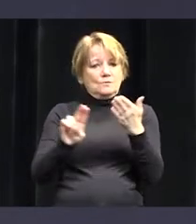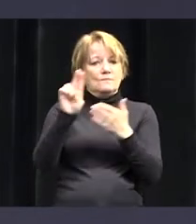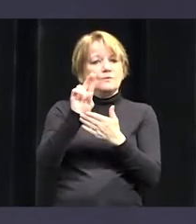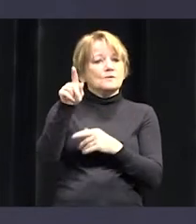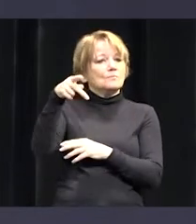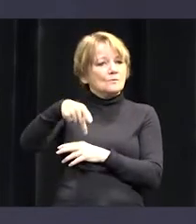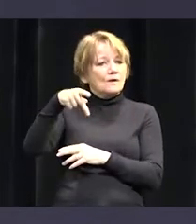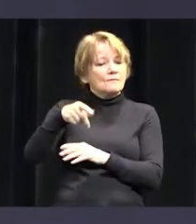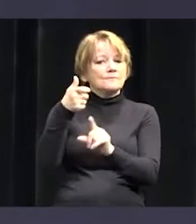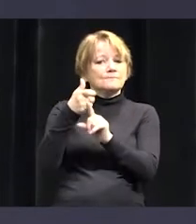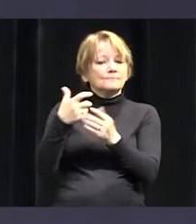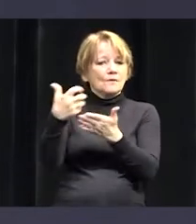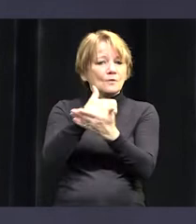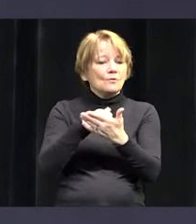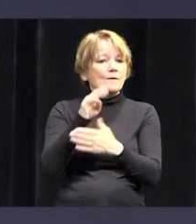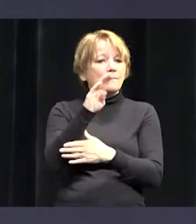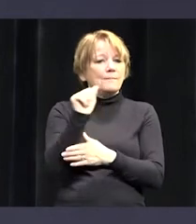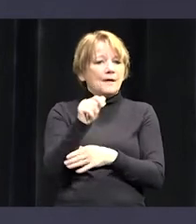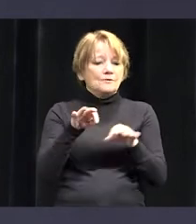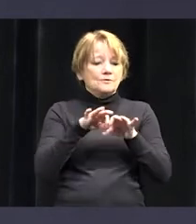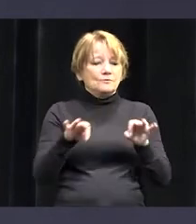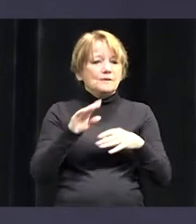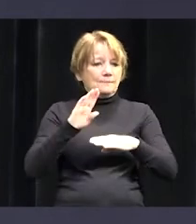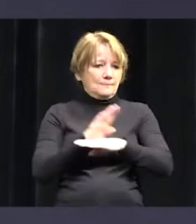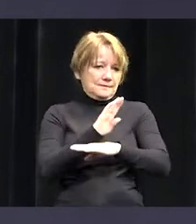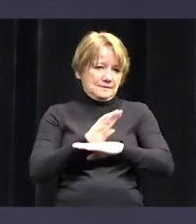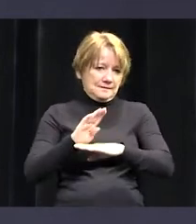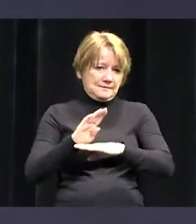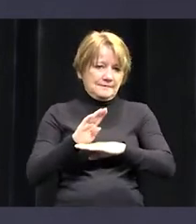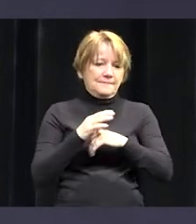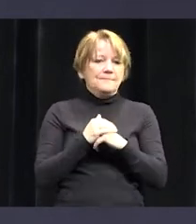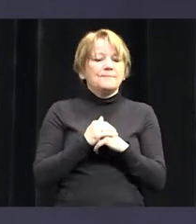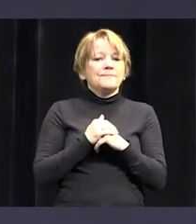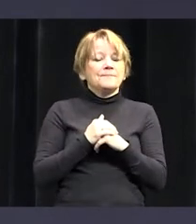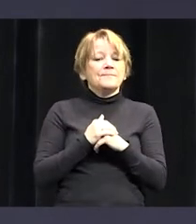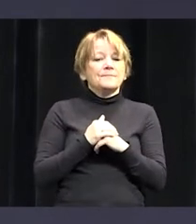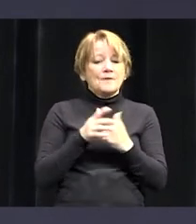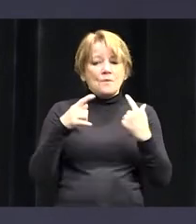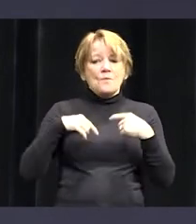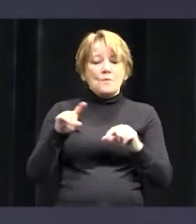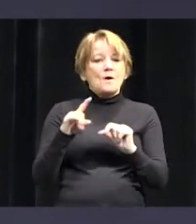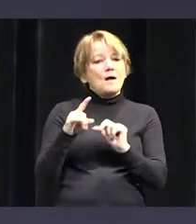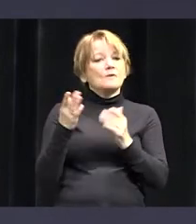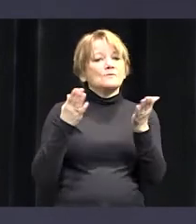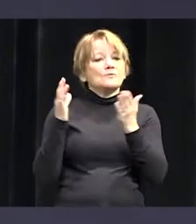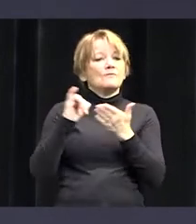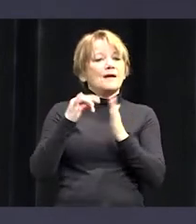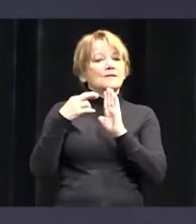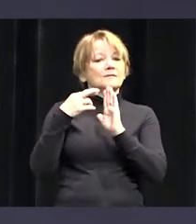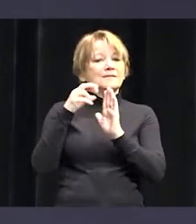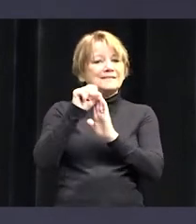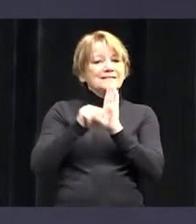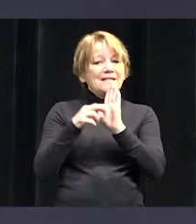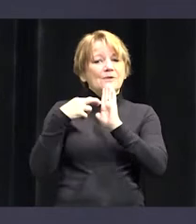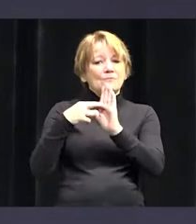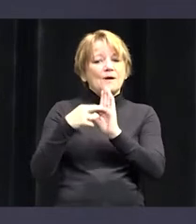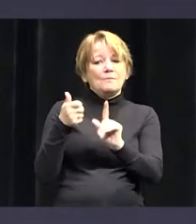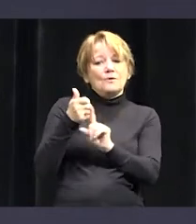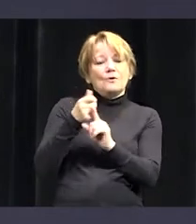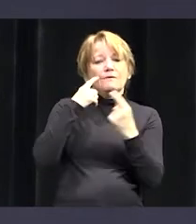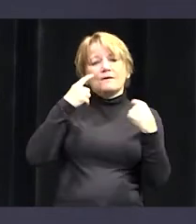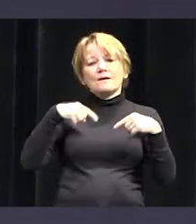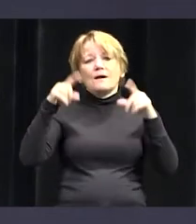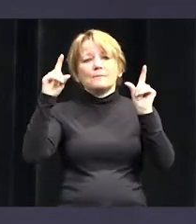providence where she earned a bachelor's degree in business while in office representative poiria's